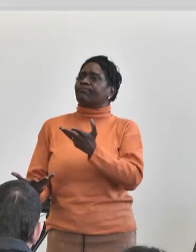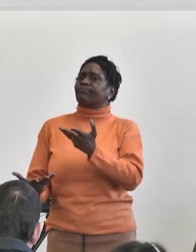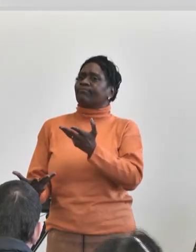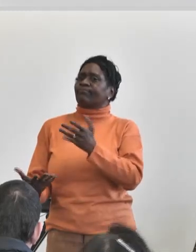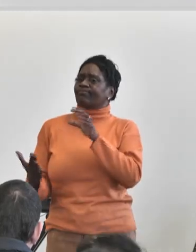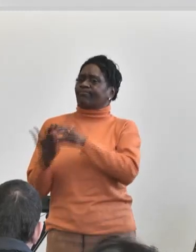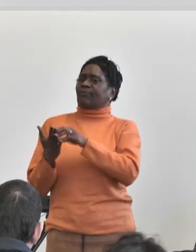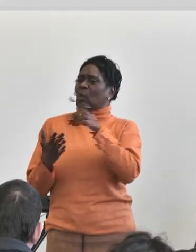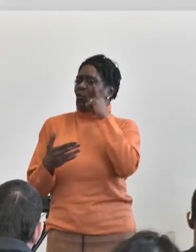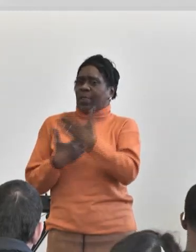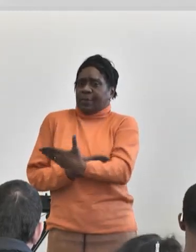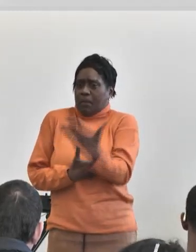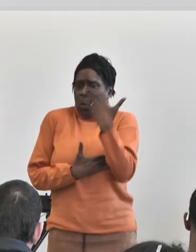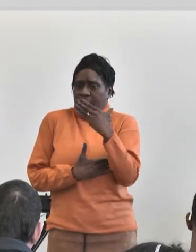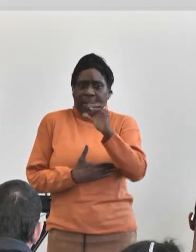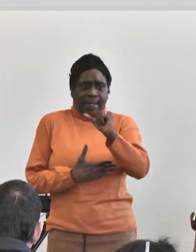passage for this morning.